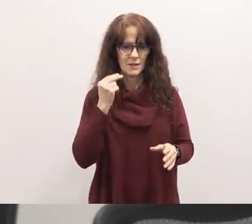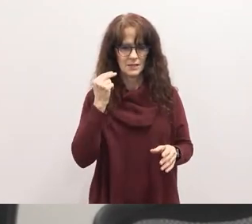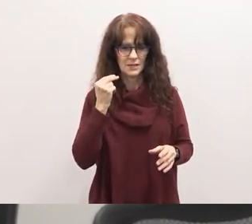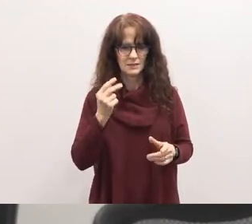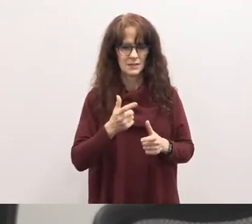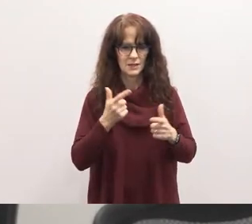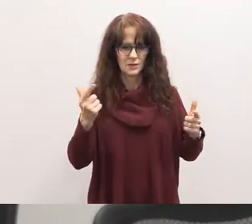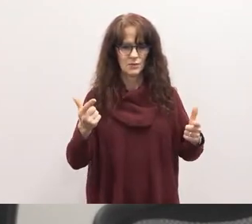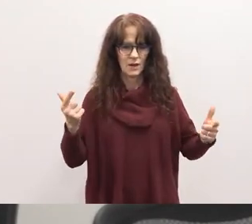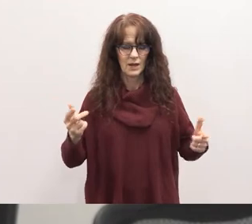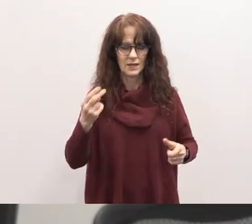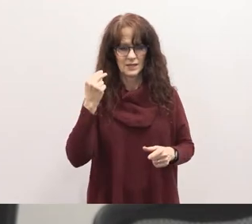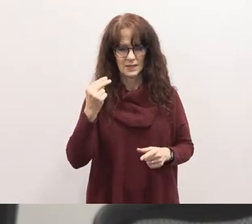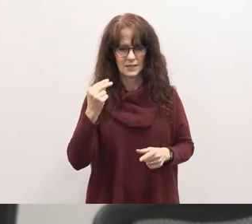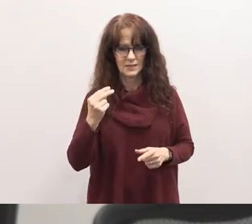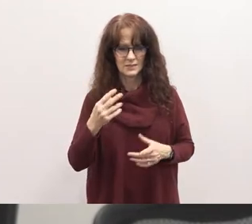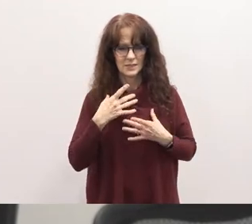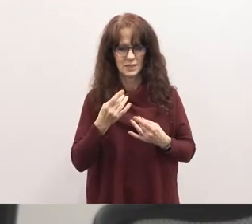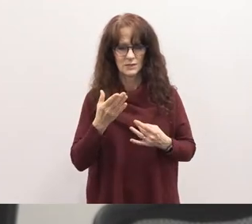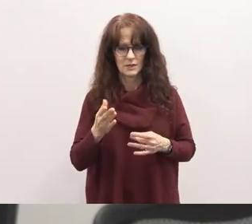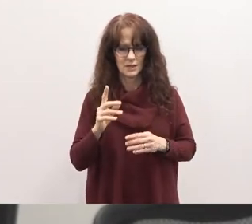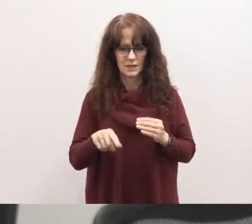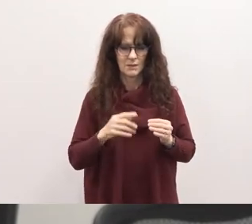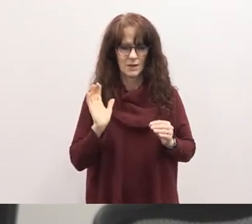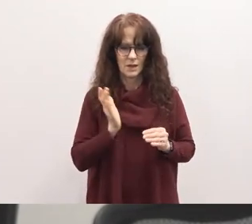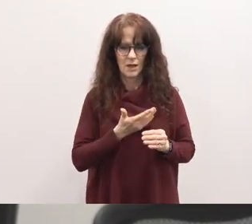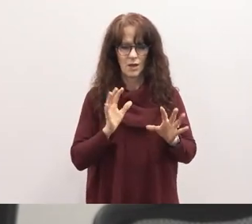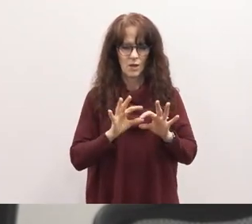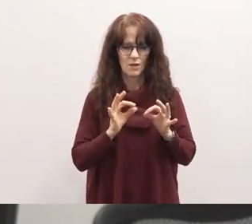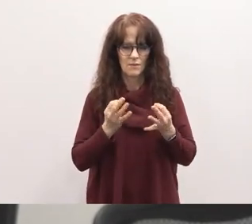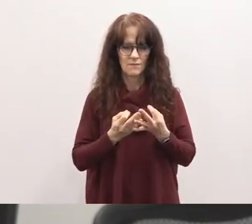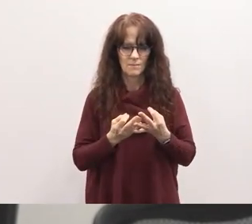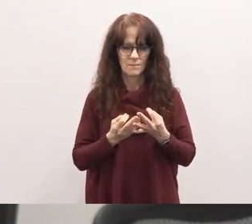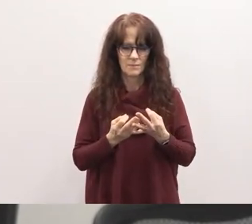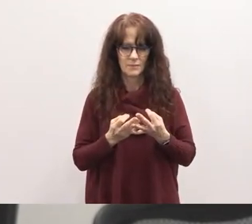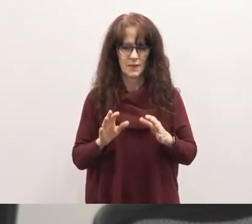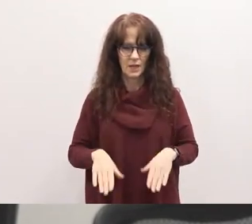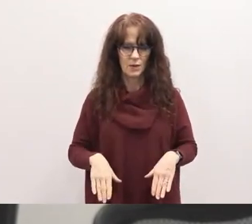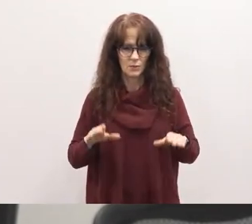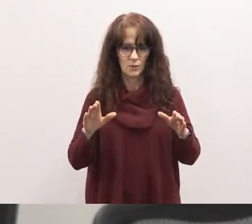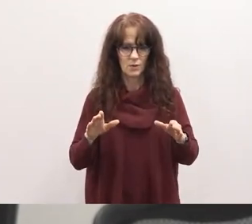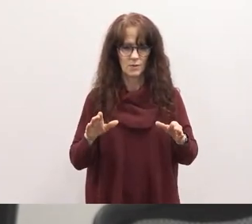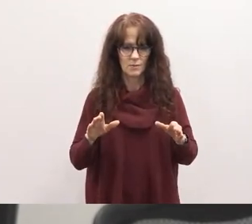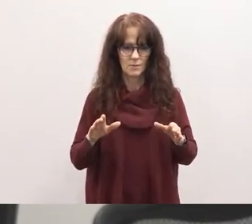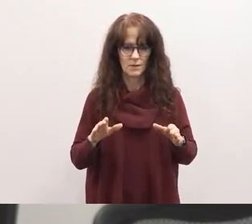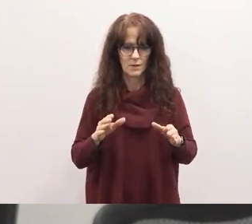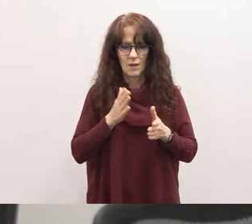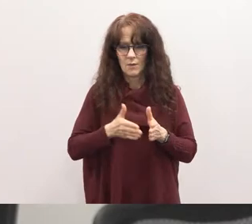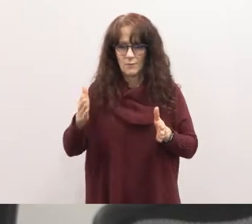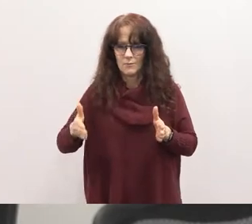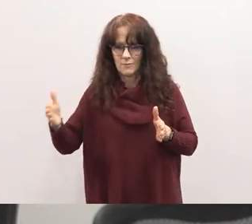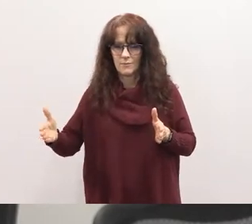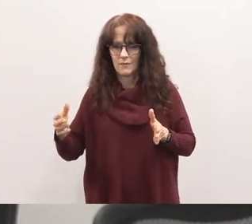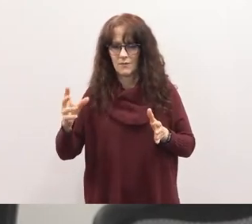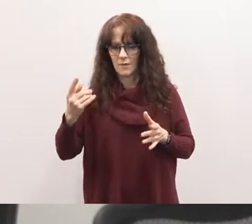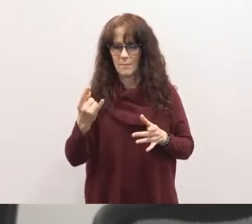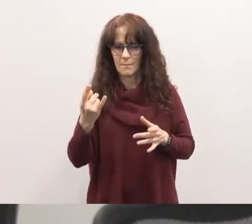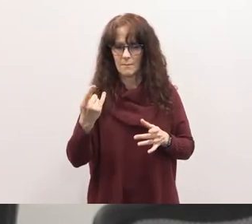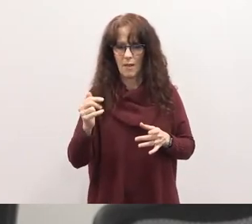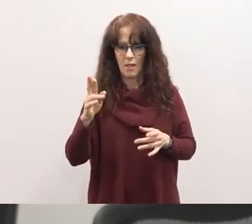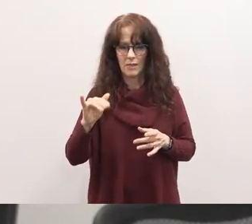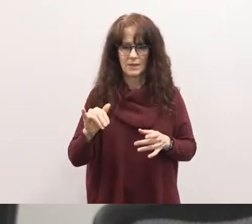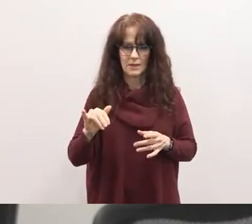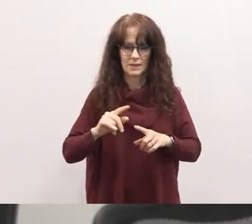my great niece. One of the interesting things about our family, I grew up three blocks from Poly. And so except for my